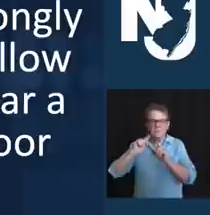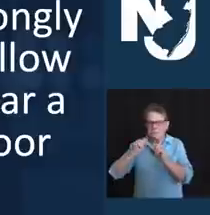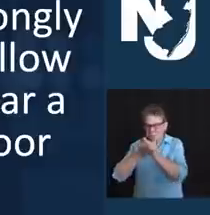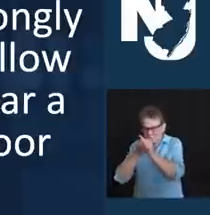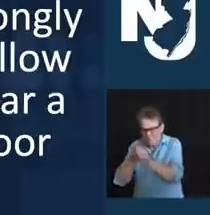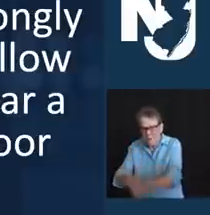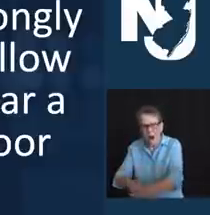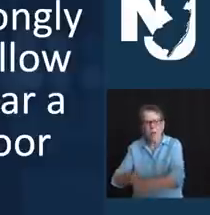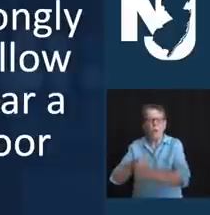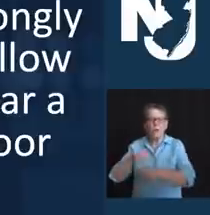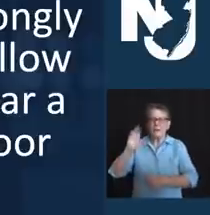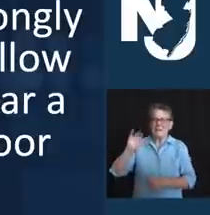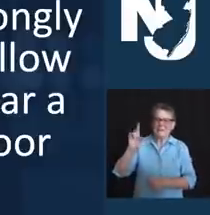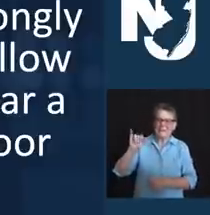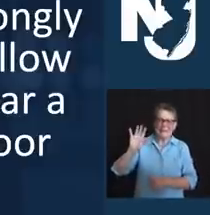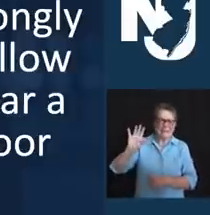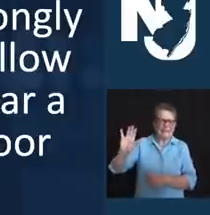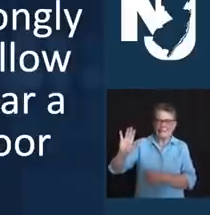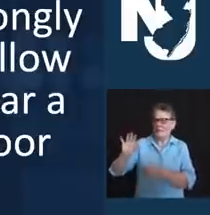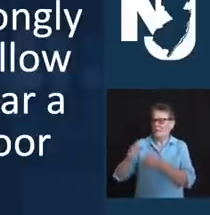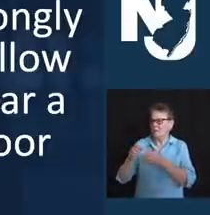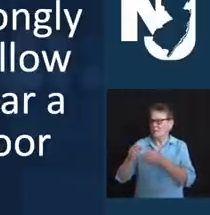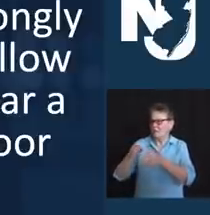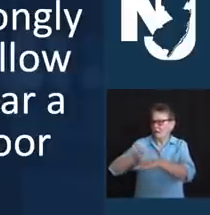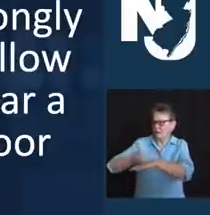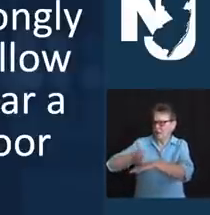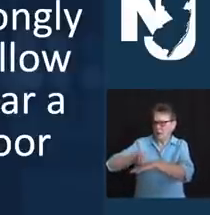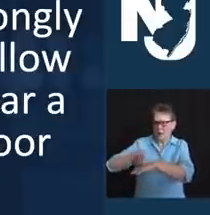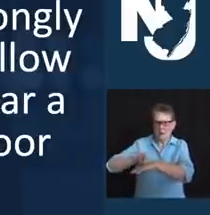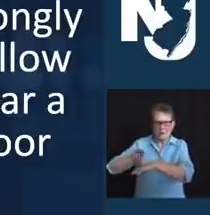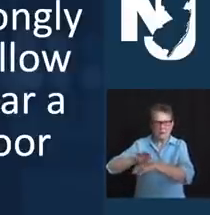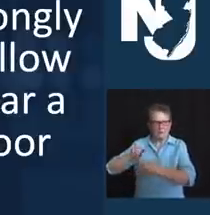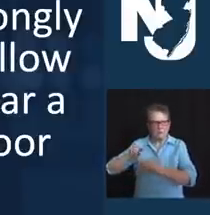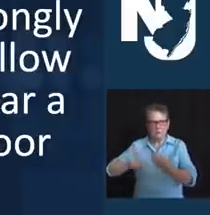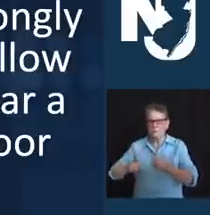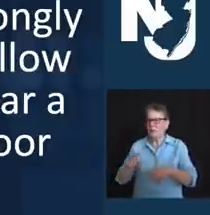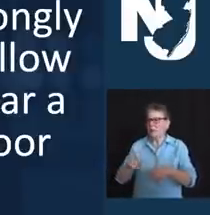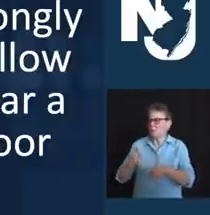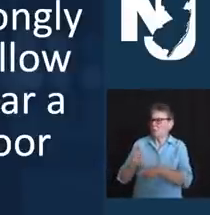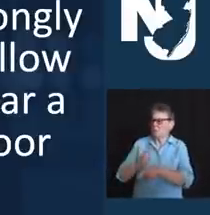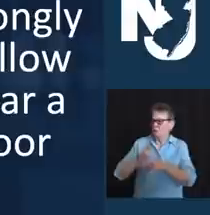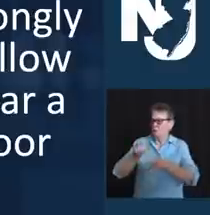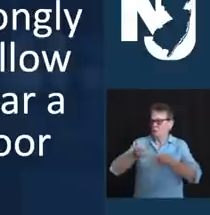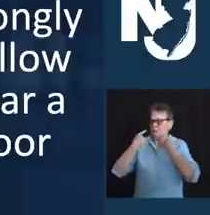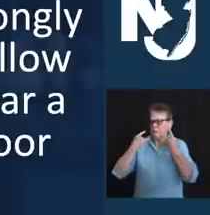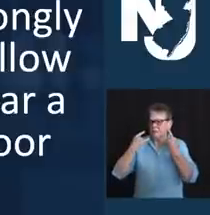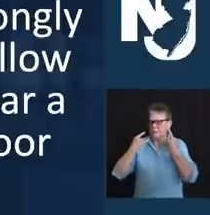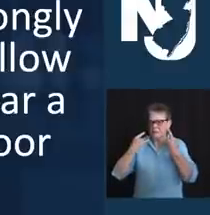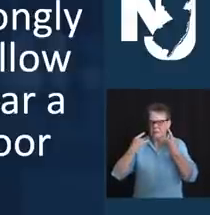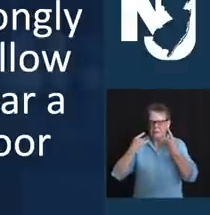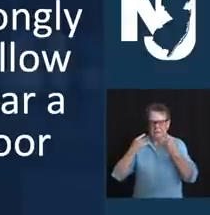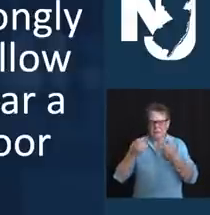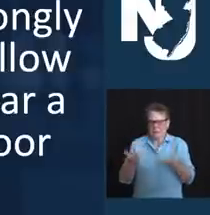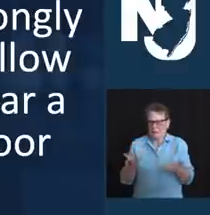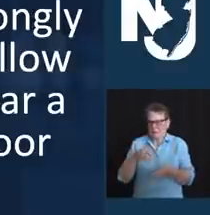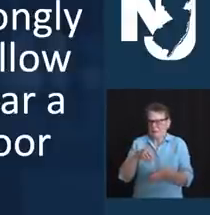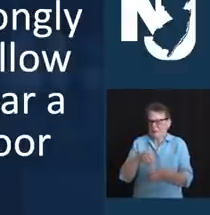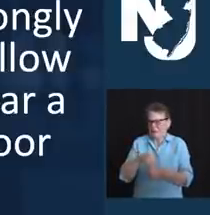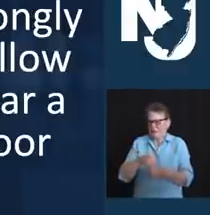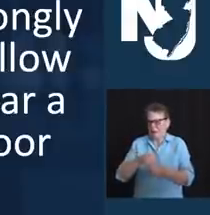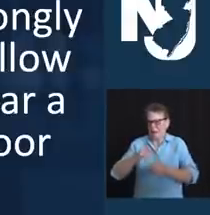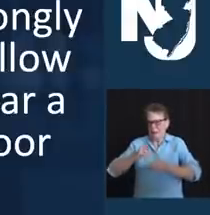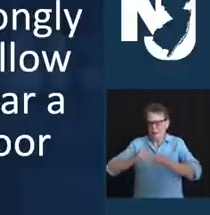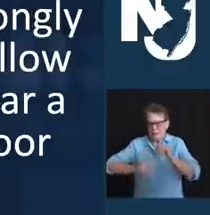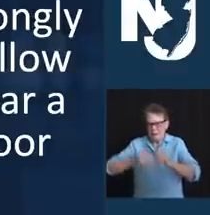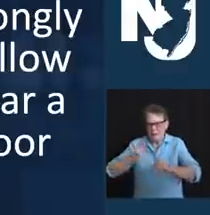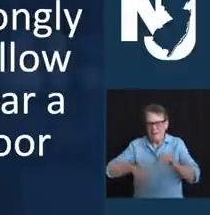mask when you're in any indoor public setting, as I mentioned, or preferably immediately go out and get vaccinated. We won't